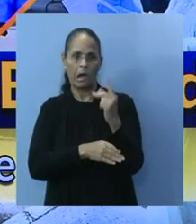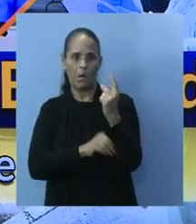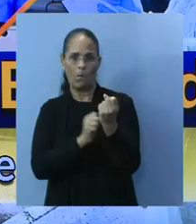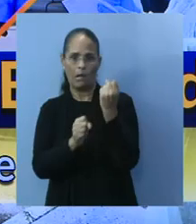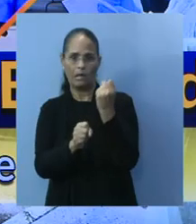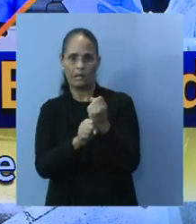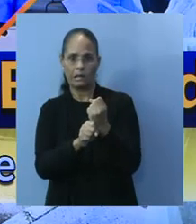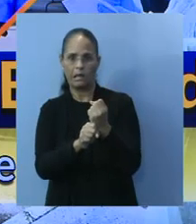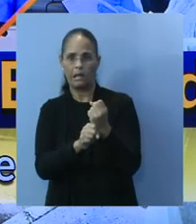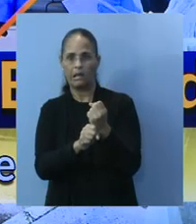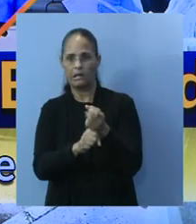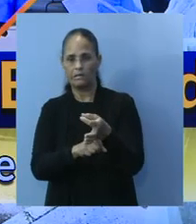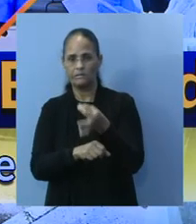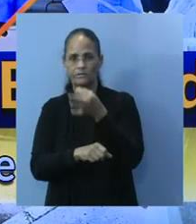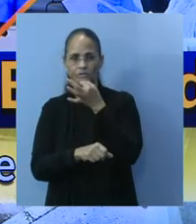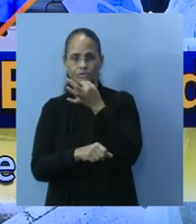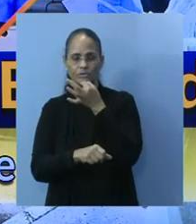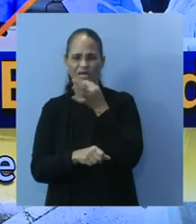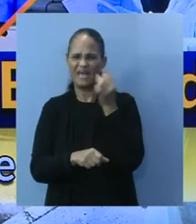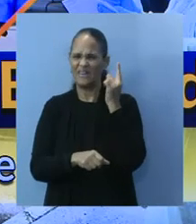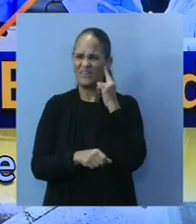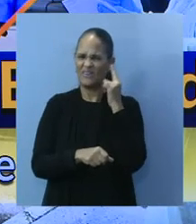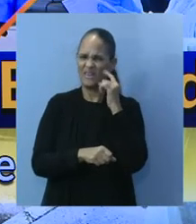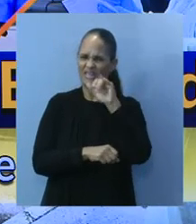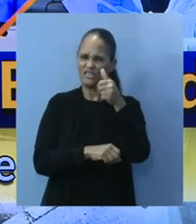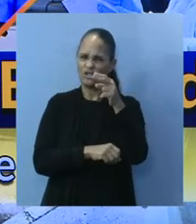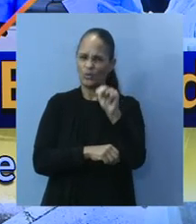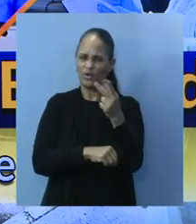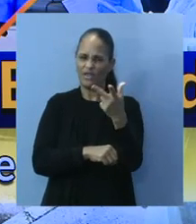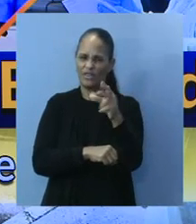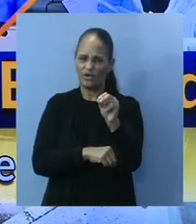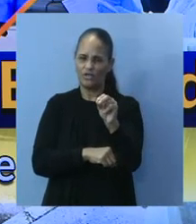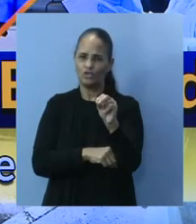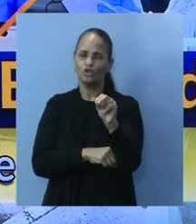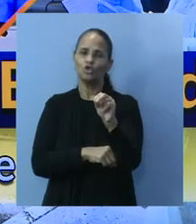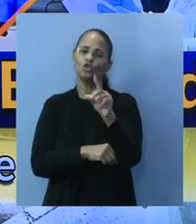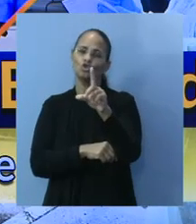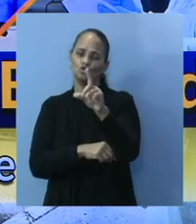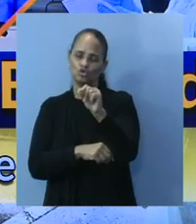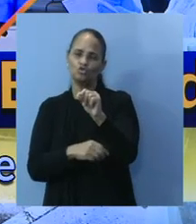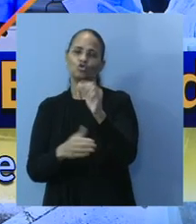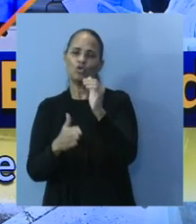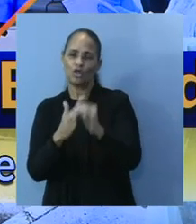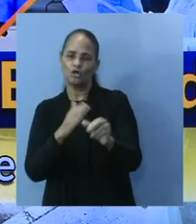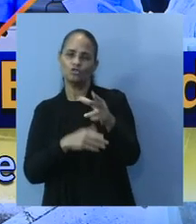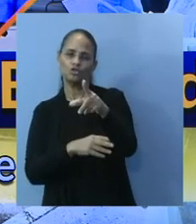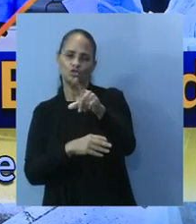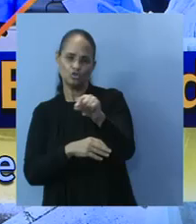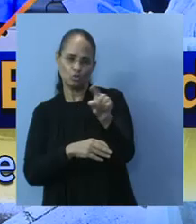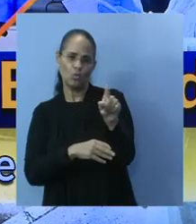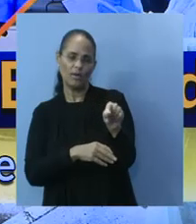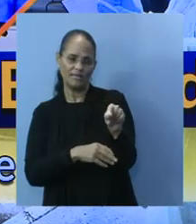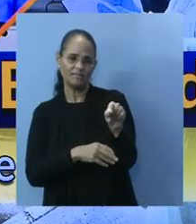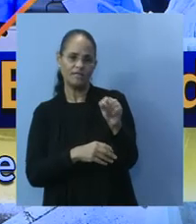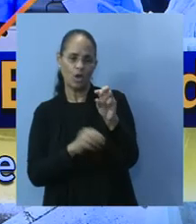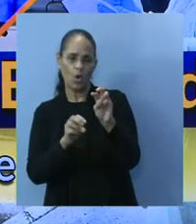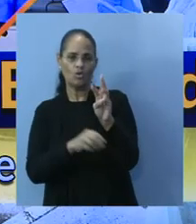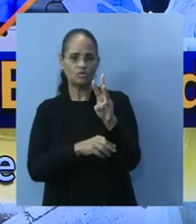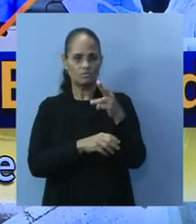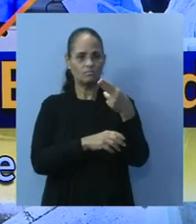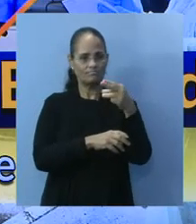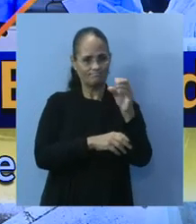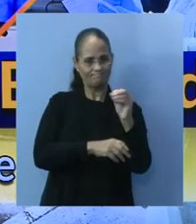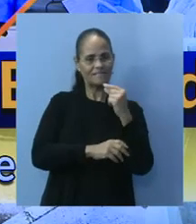time. You can recall that I believe it was January 30th of 2020 when the World Health Organization said that this